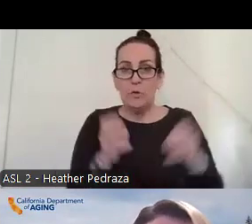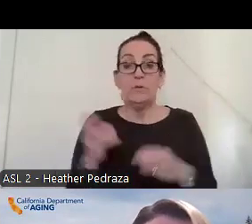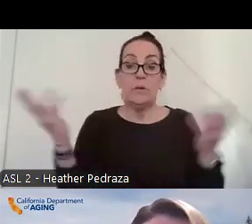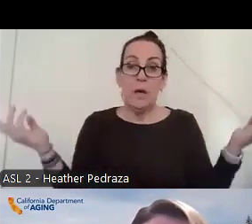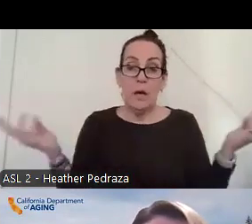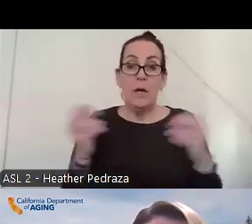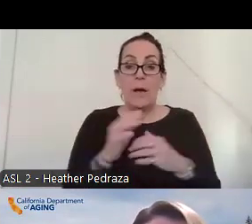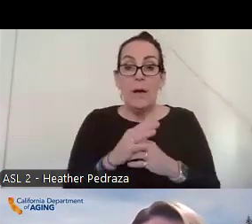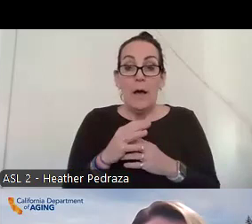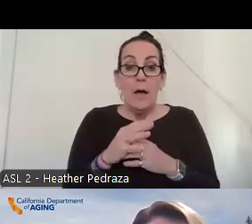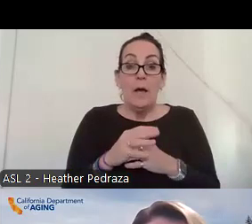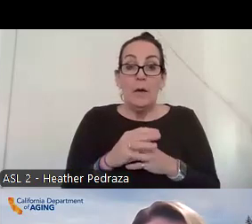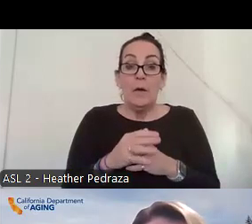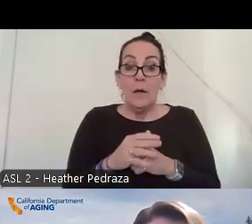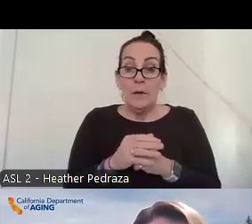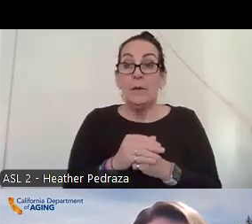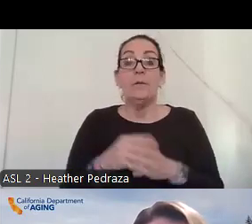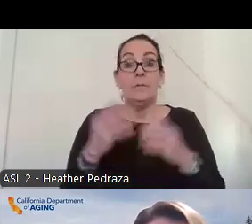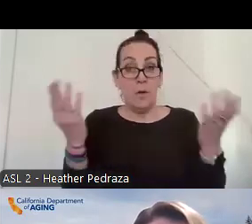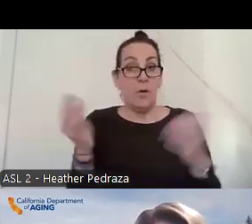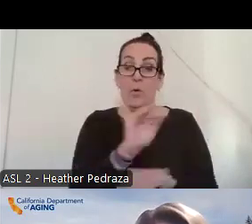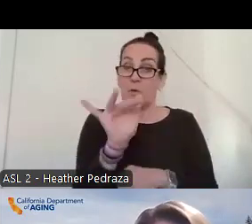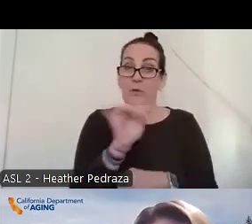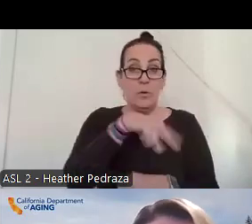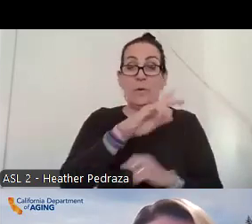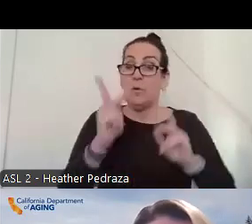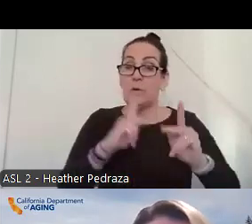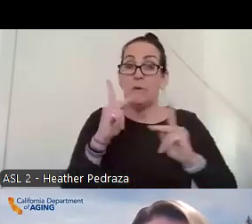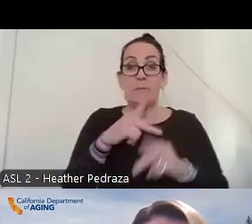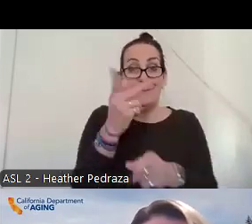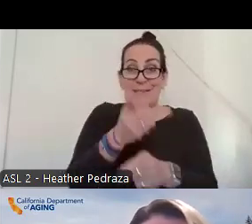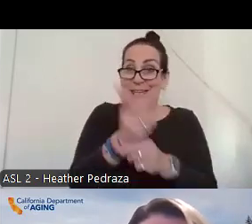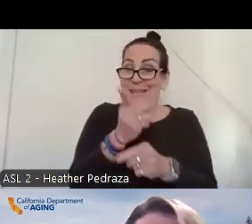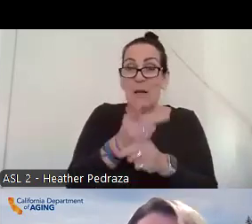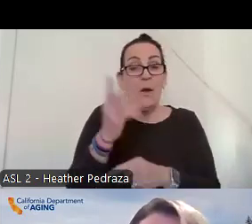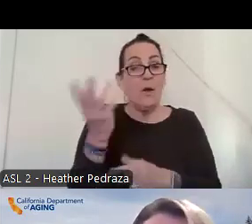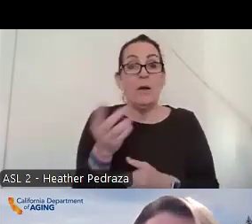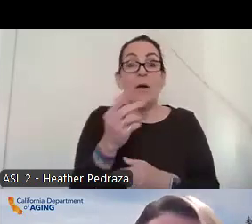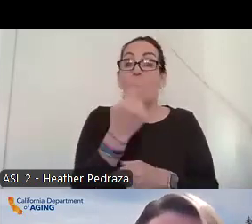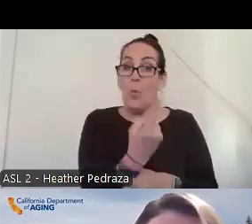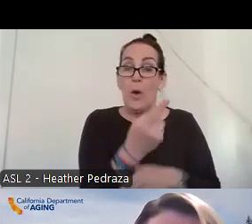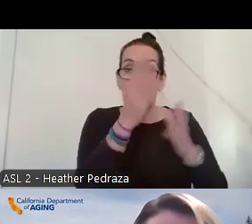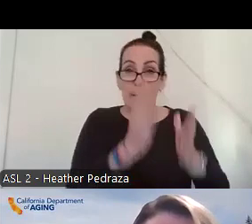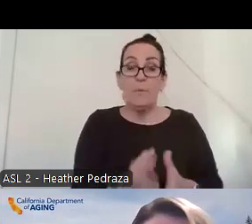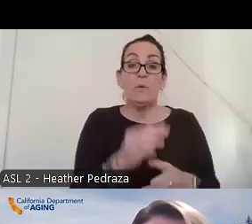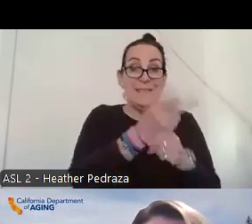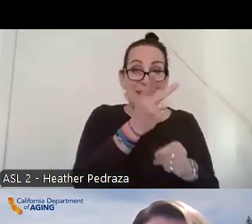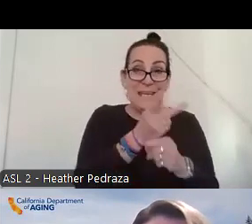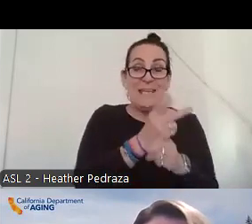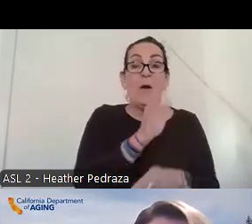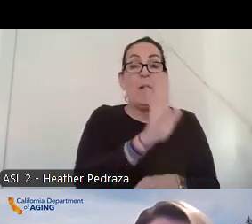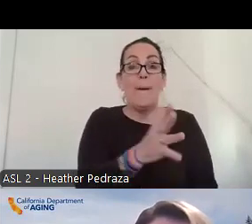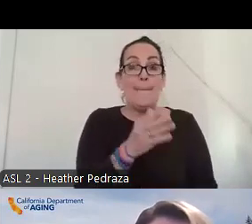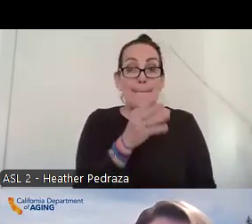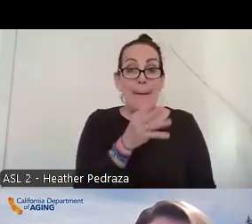which are we hear from the caregivers. There's a caregiver who has cared for not only her mother living with Alzheimer's, but now